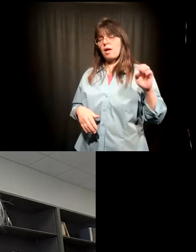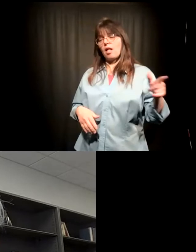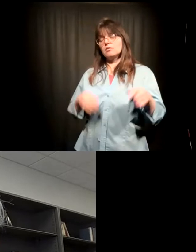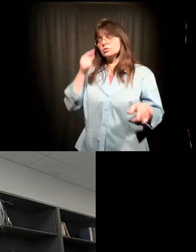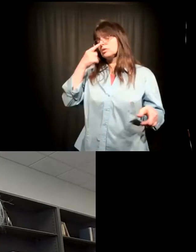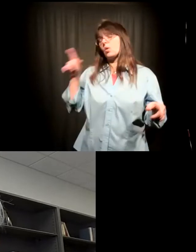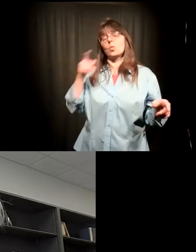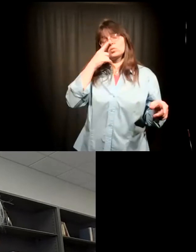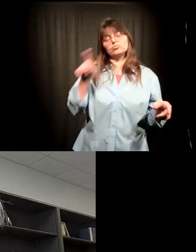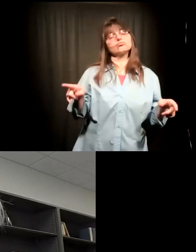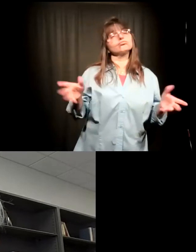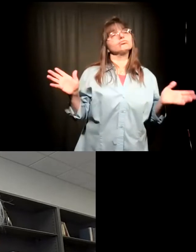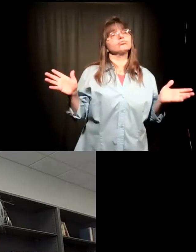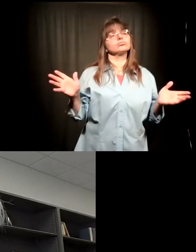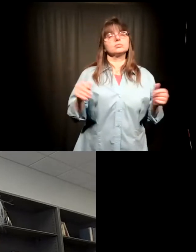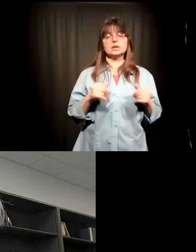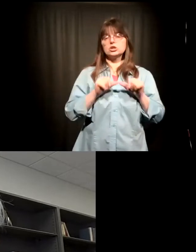different. And